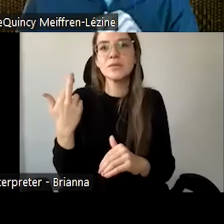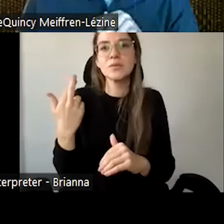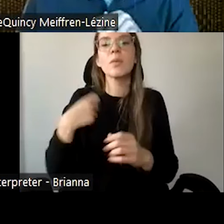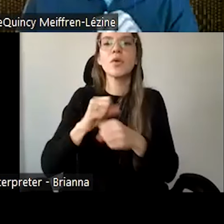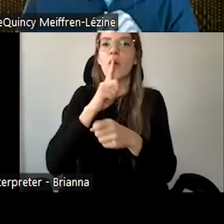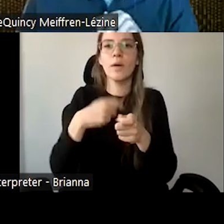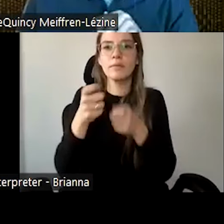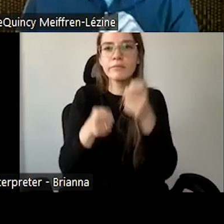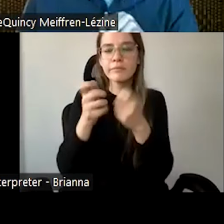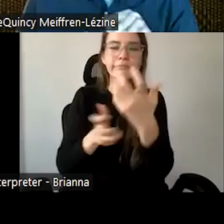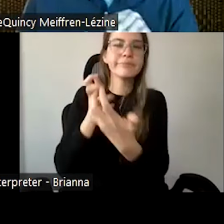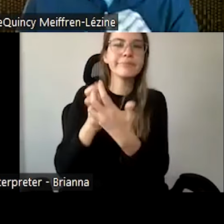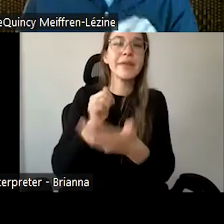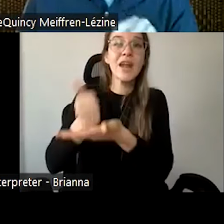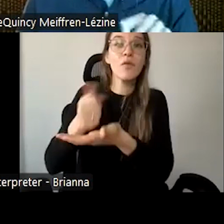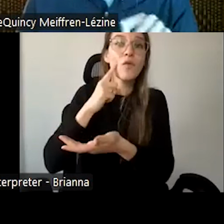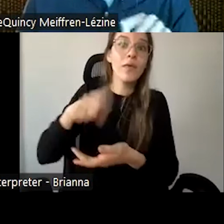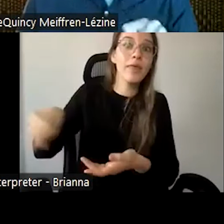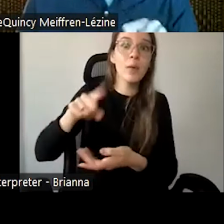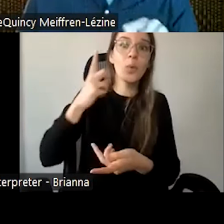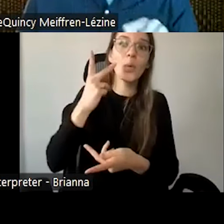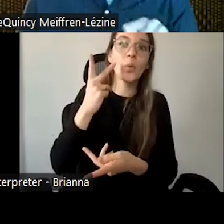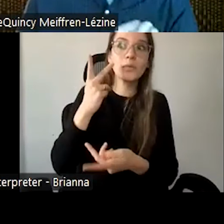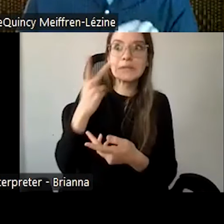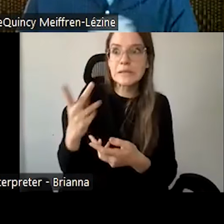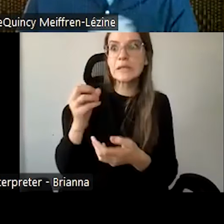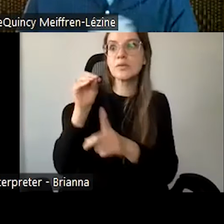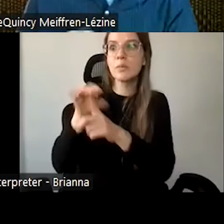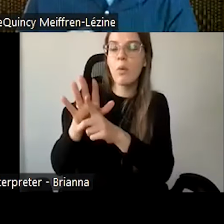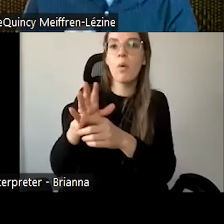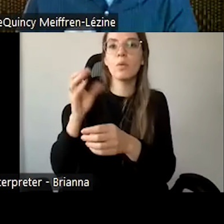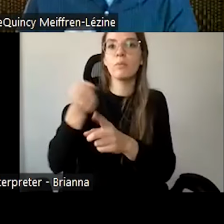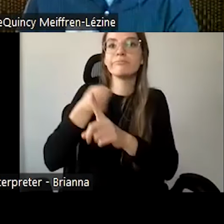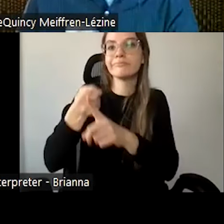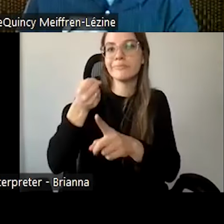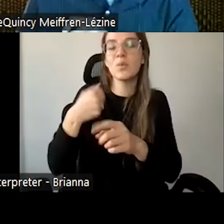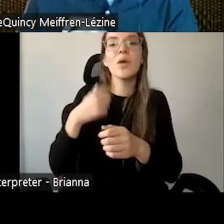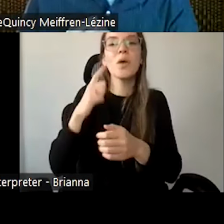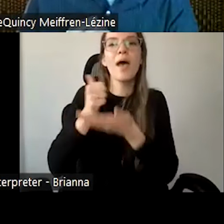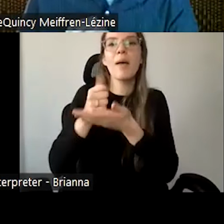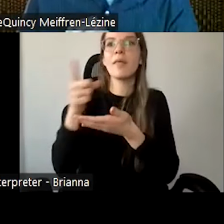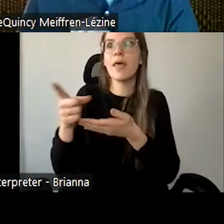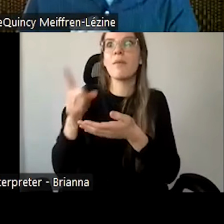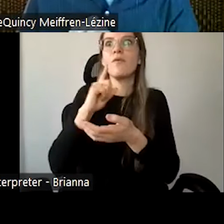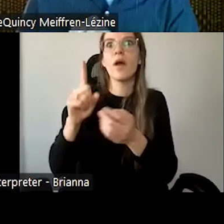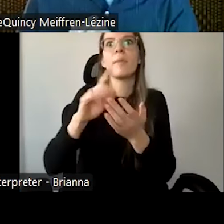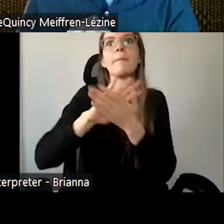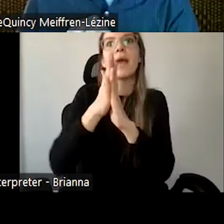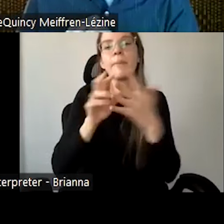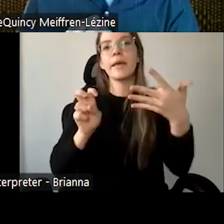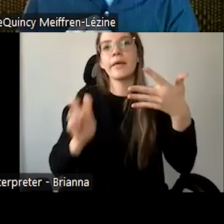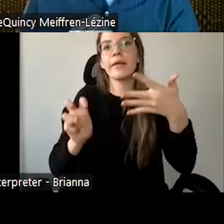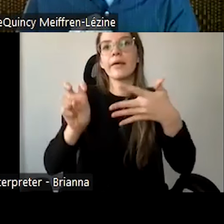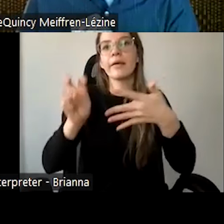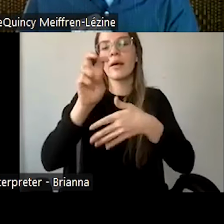them will help to stop them from moving on their own risk trajectories. So that's our